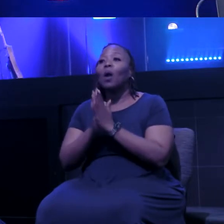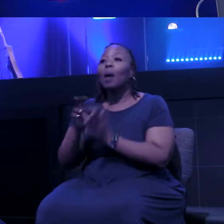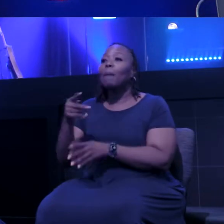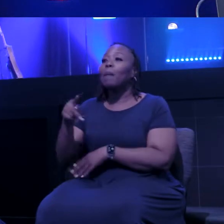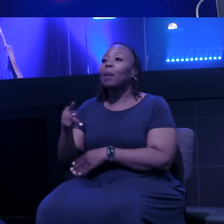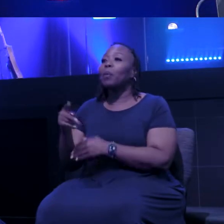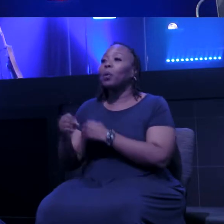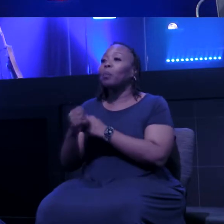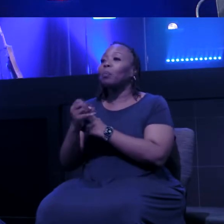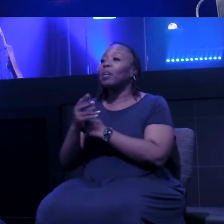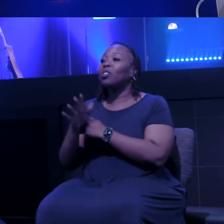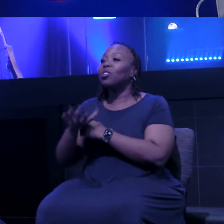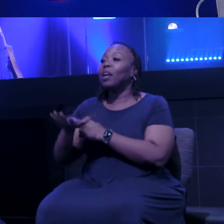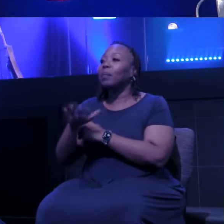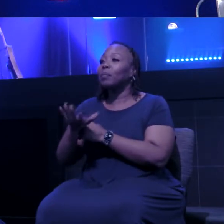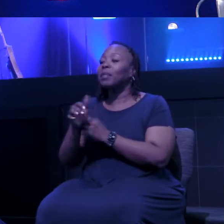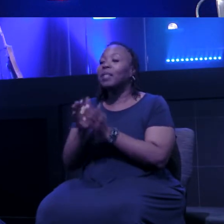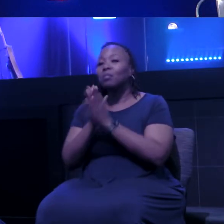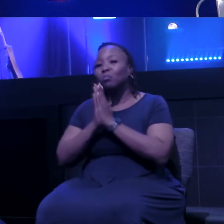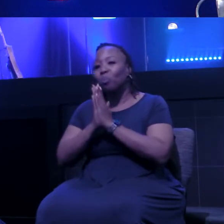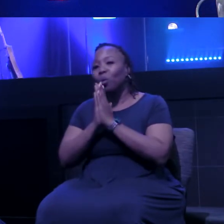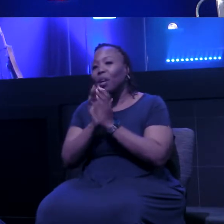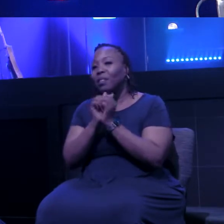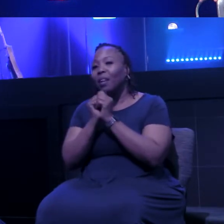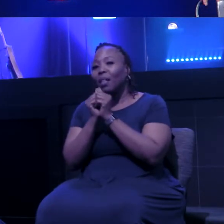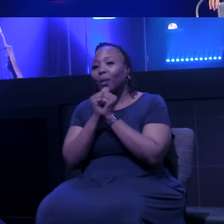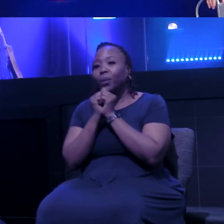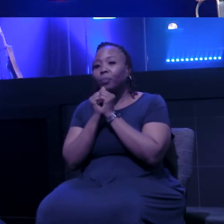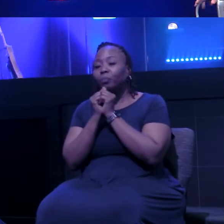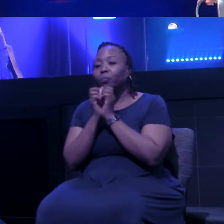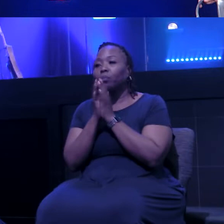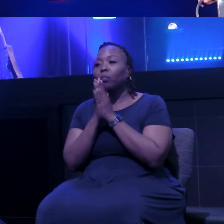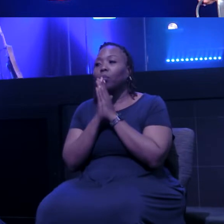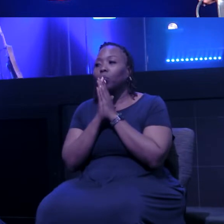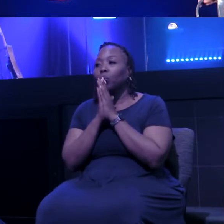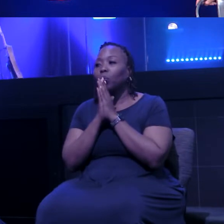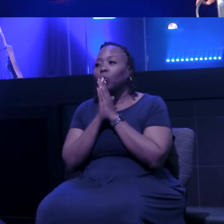Beach campus. So let's just pray together.